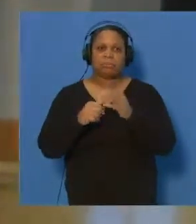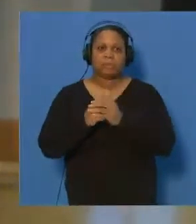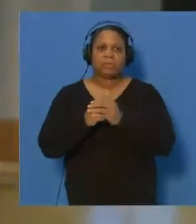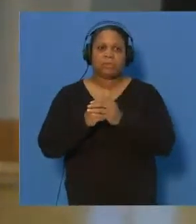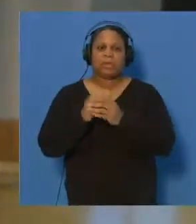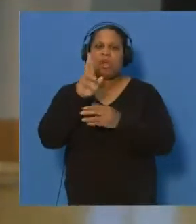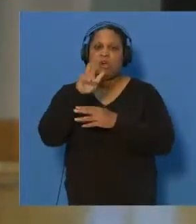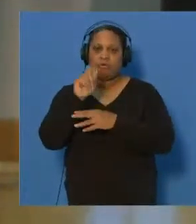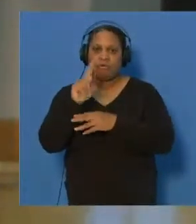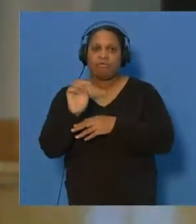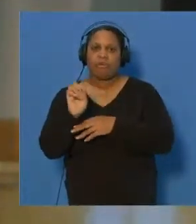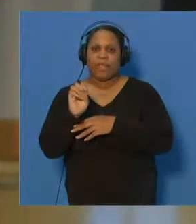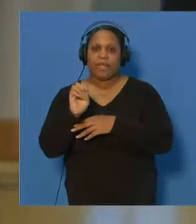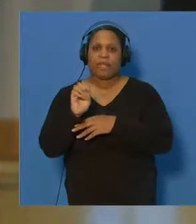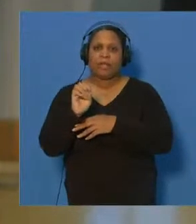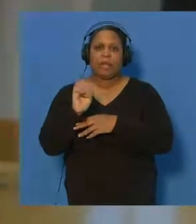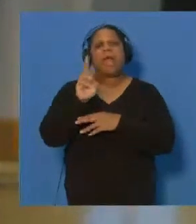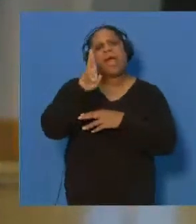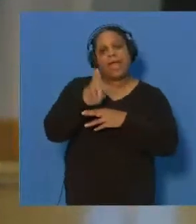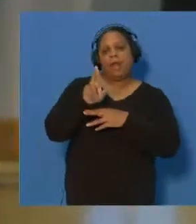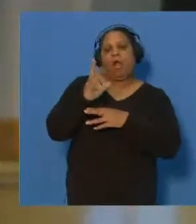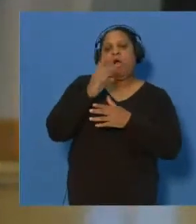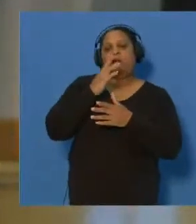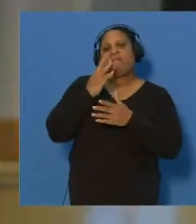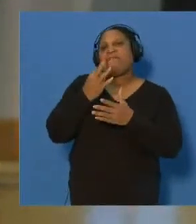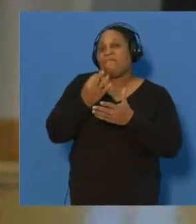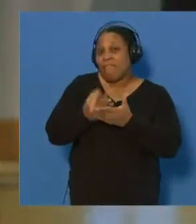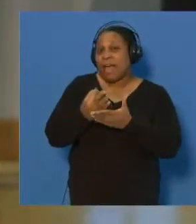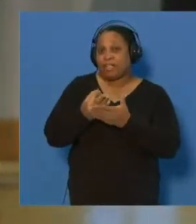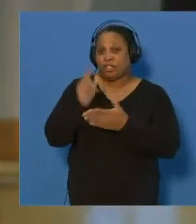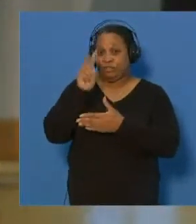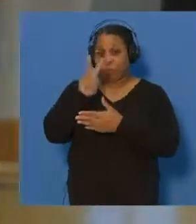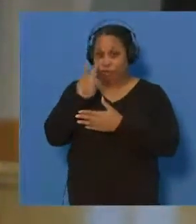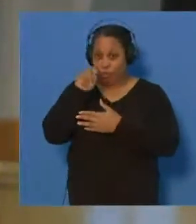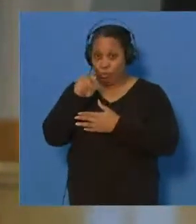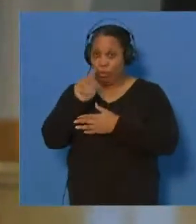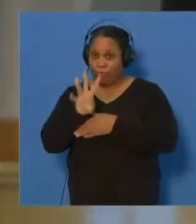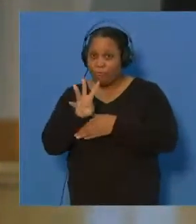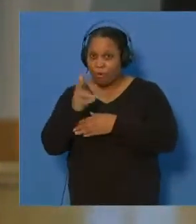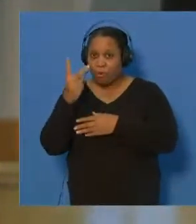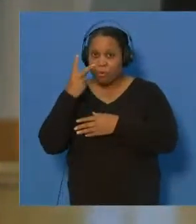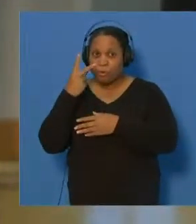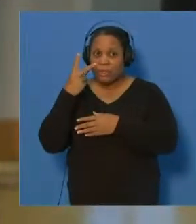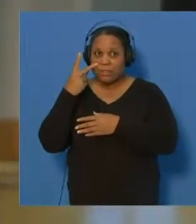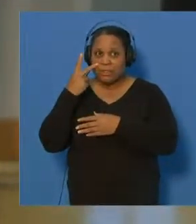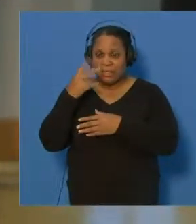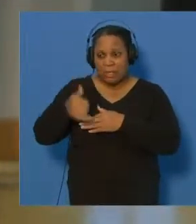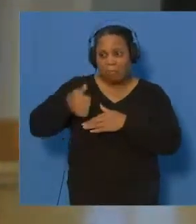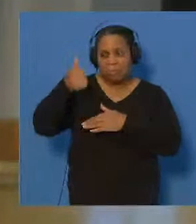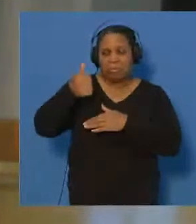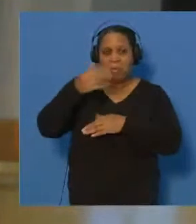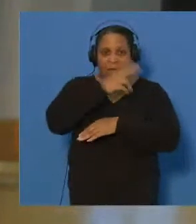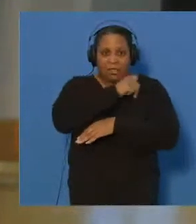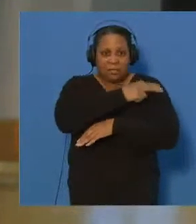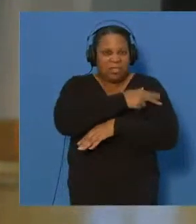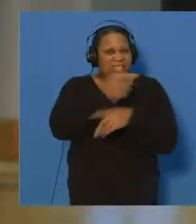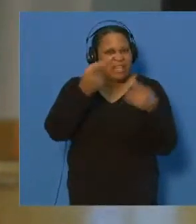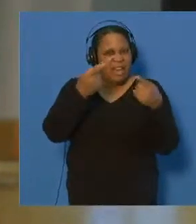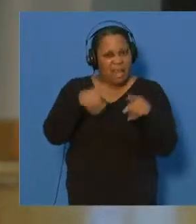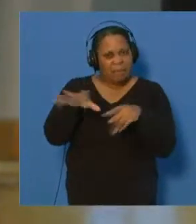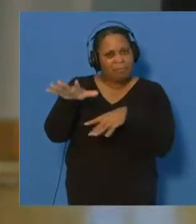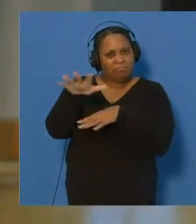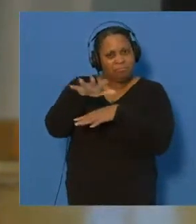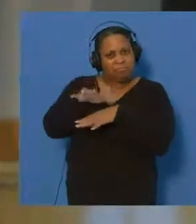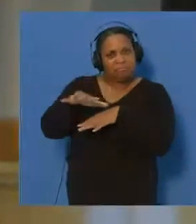a R factor of 2.4, we would be looking at the peak hospitalizations taking place around,